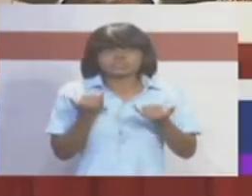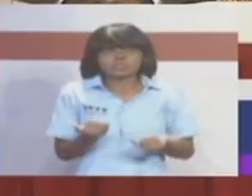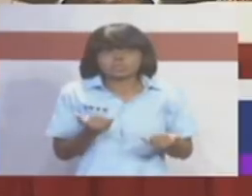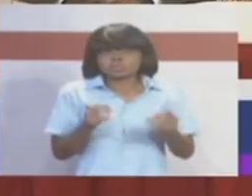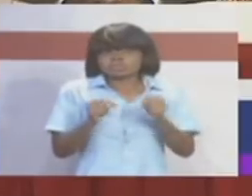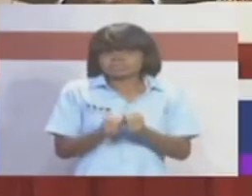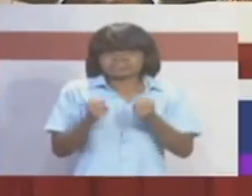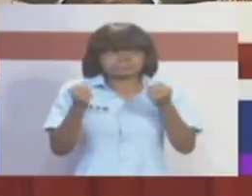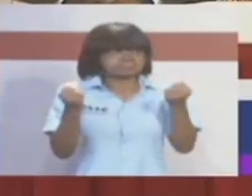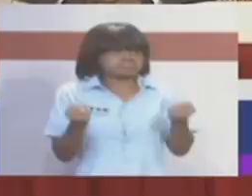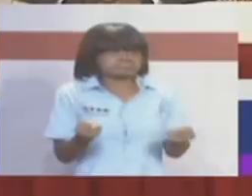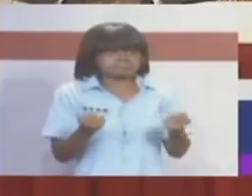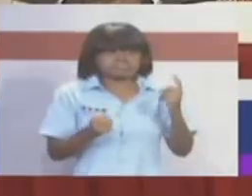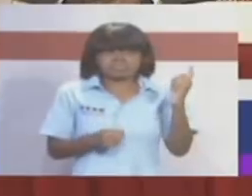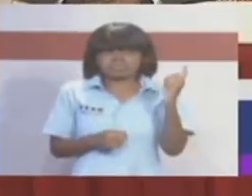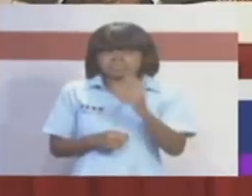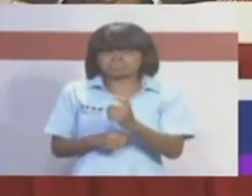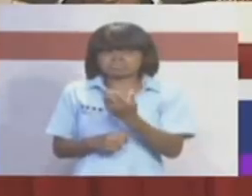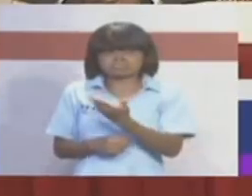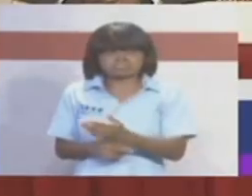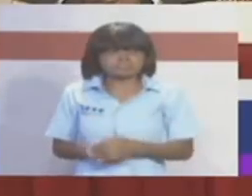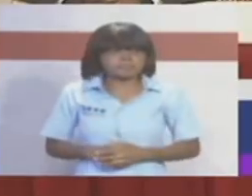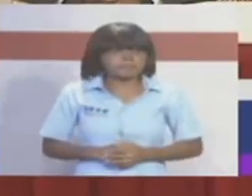Good day.